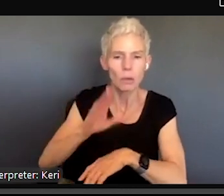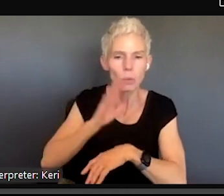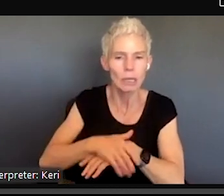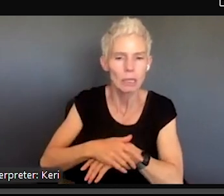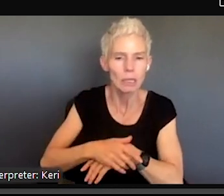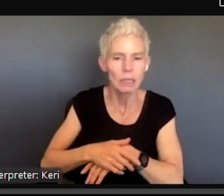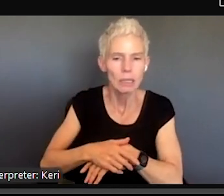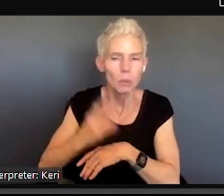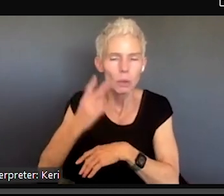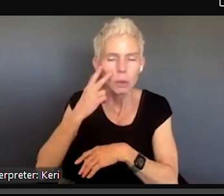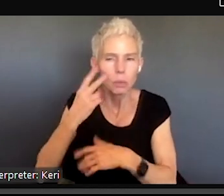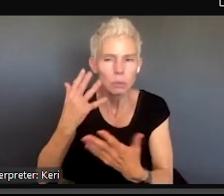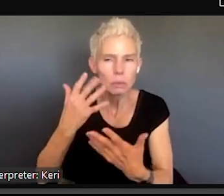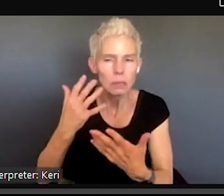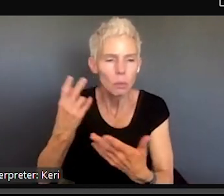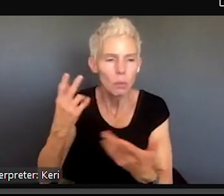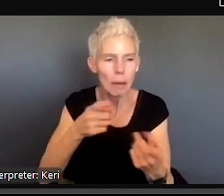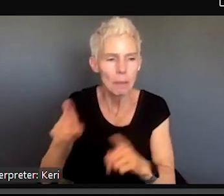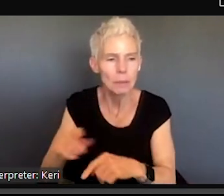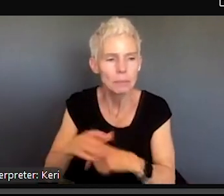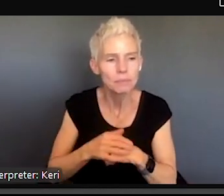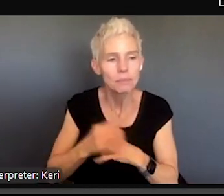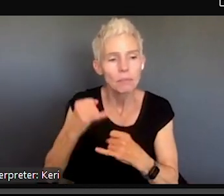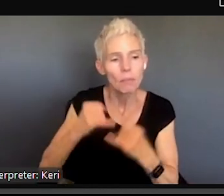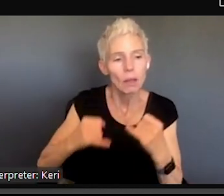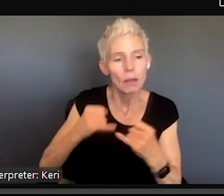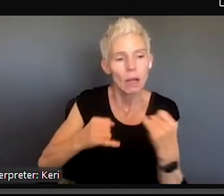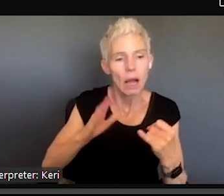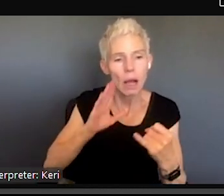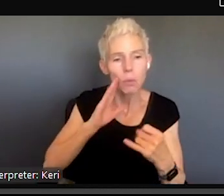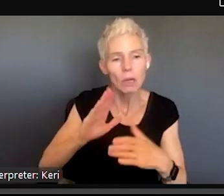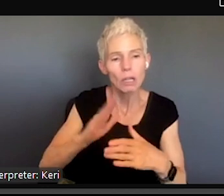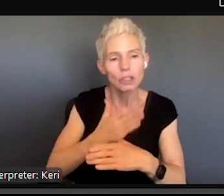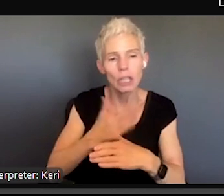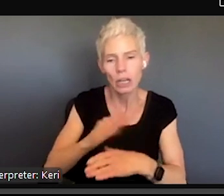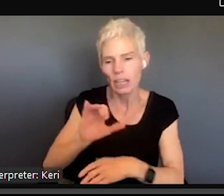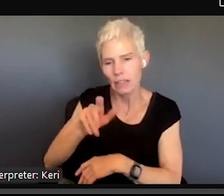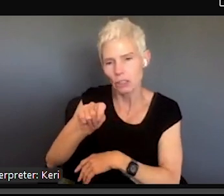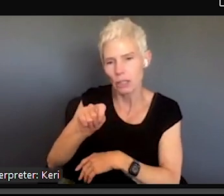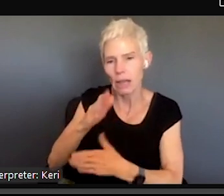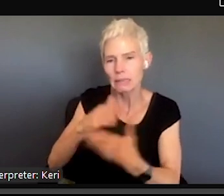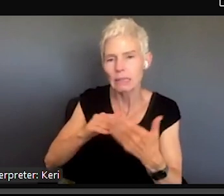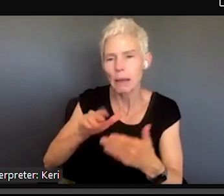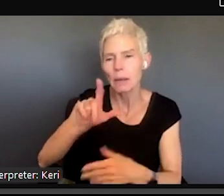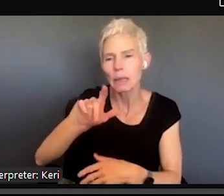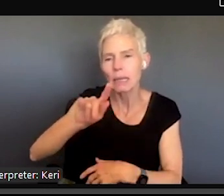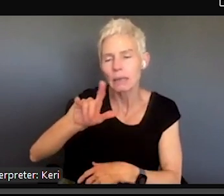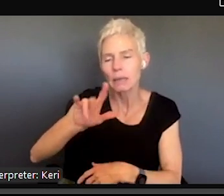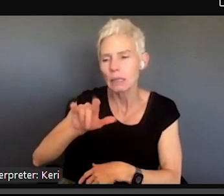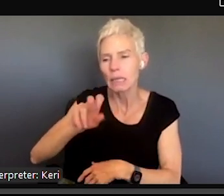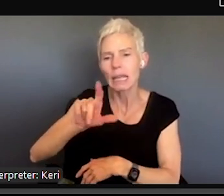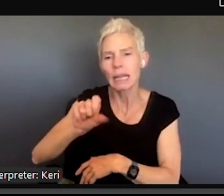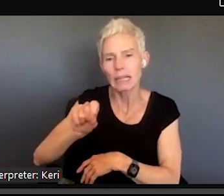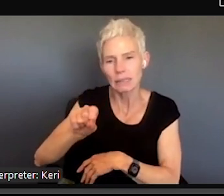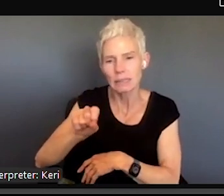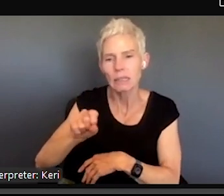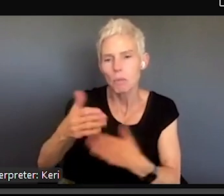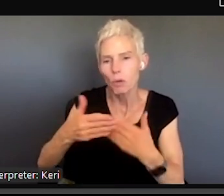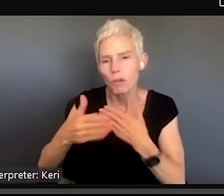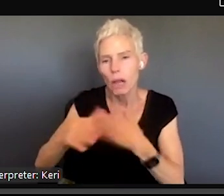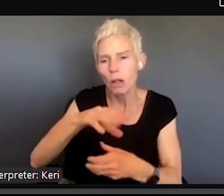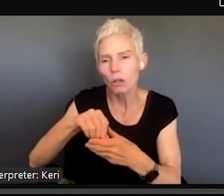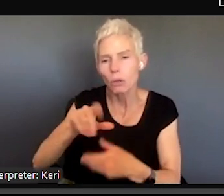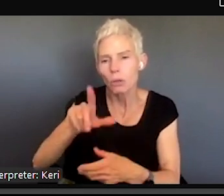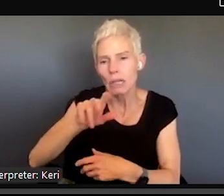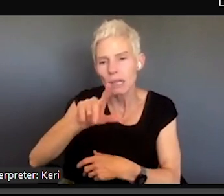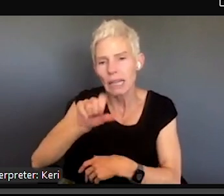what is happening. And then finally, I will share in the chat some links. And moving forward, I'll include the links on